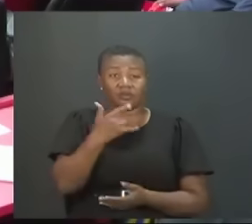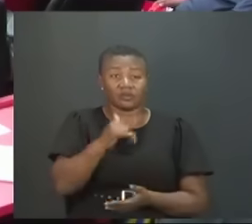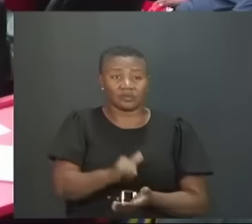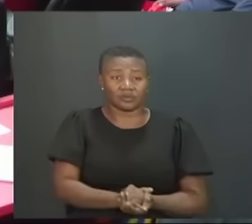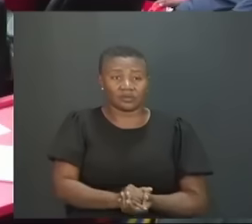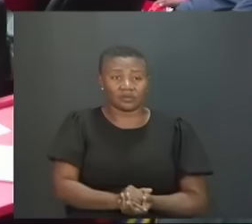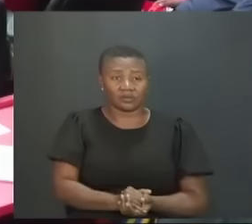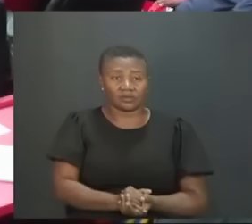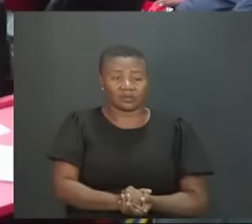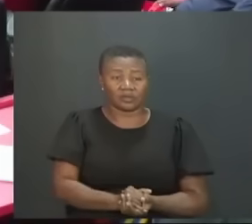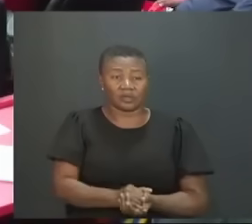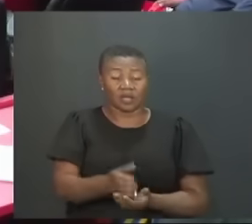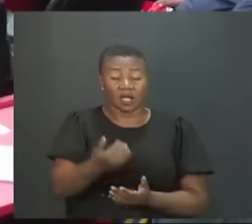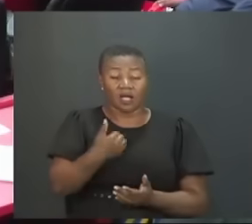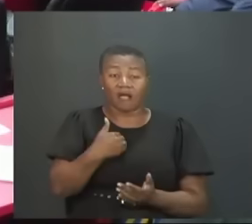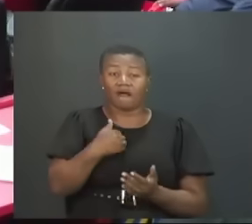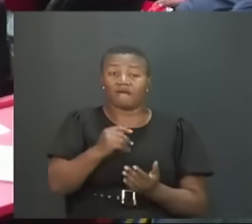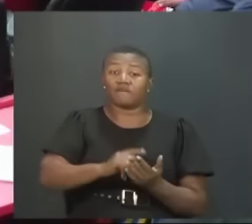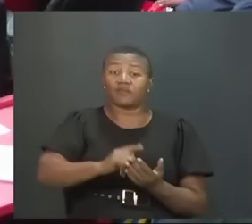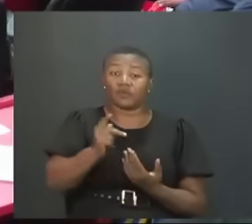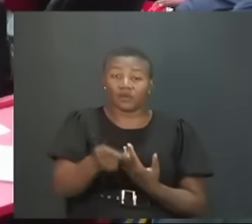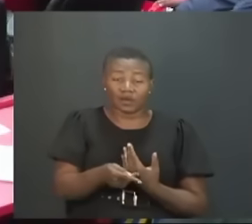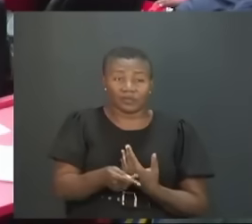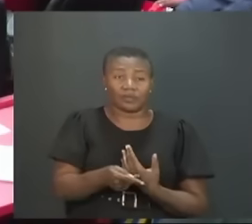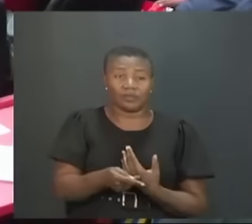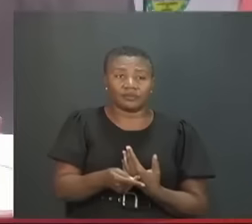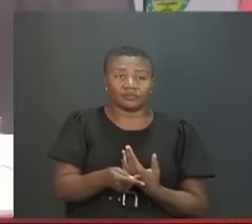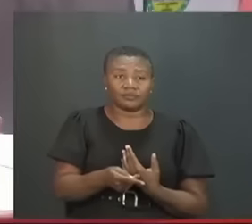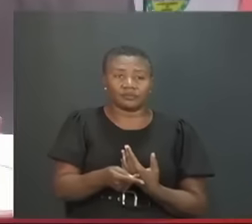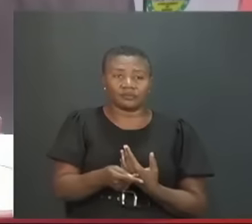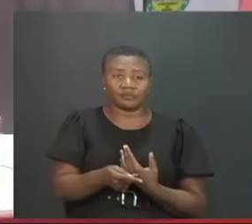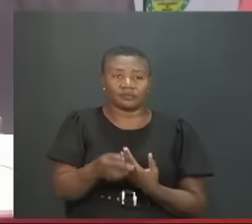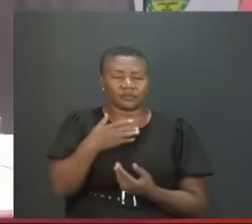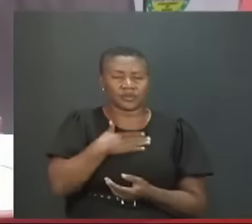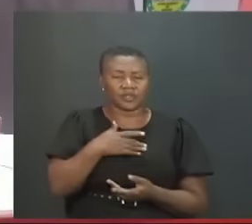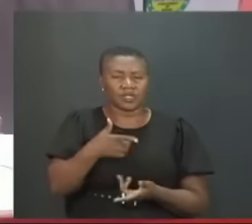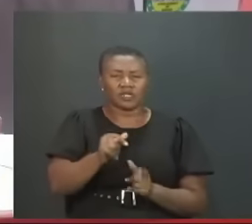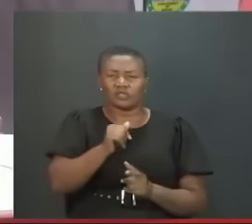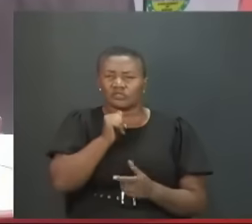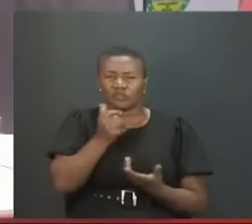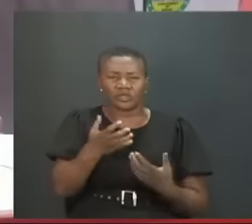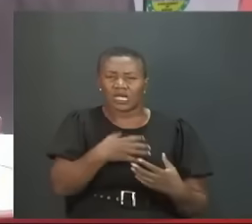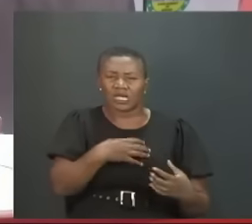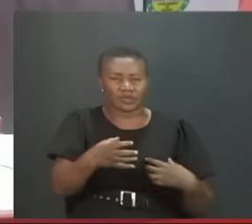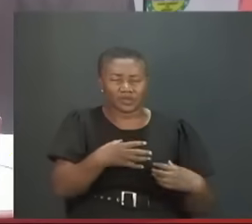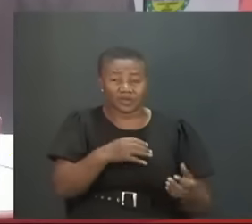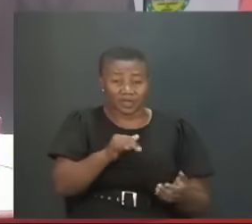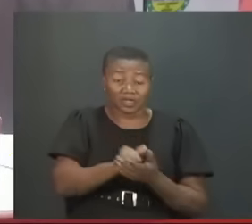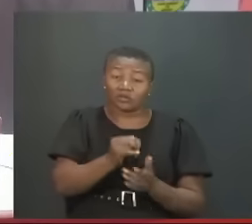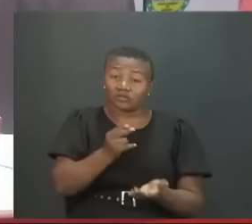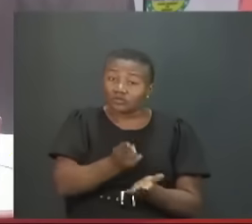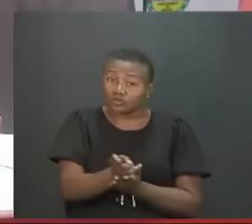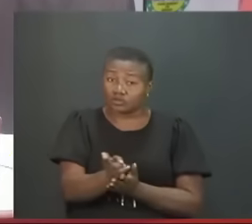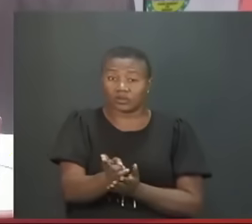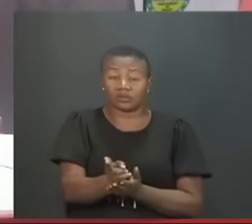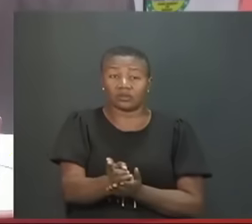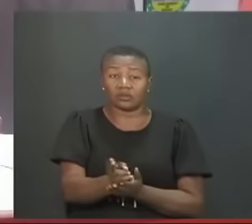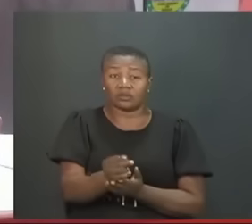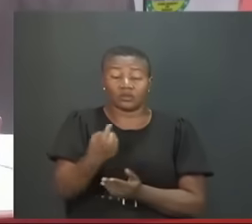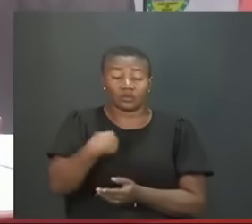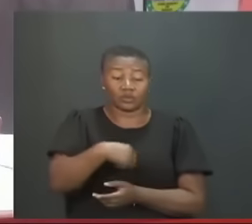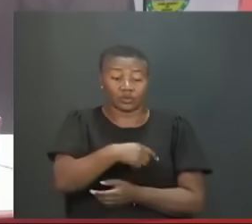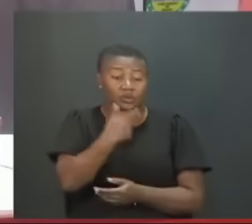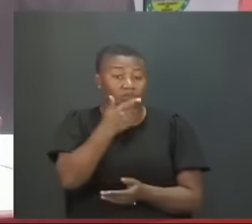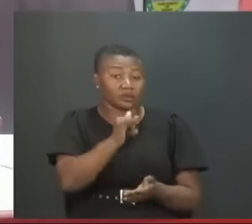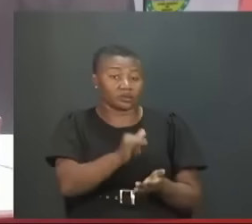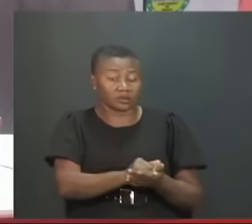been a program. So, Mr. Speaker, let's not belabor. It's a fact. We are saying that he should